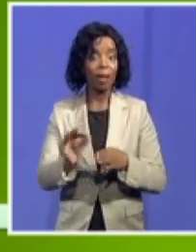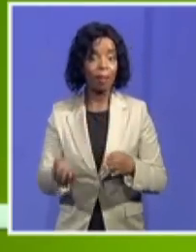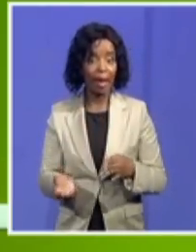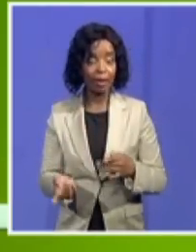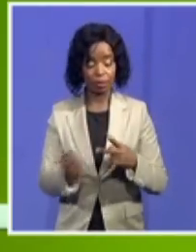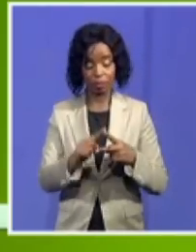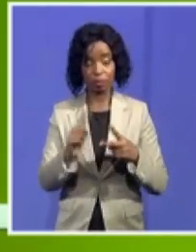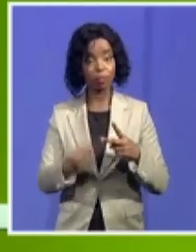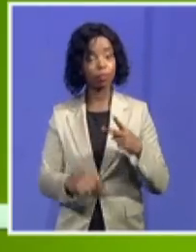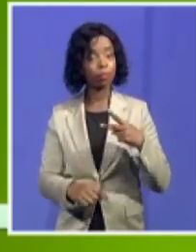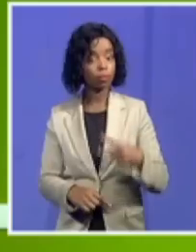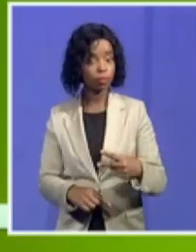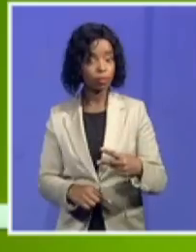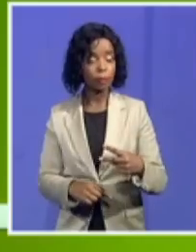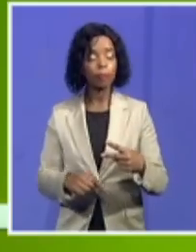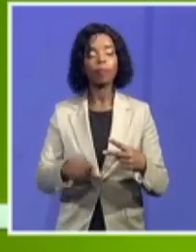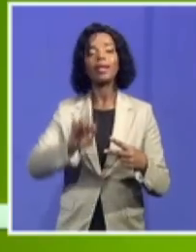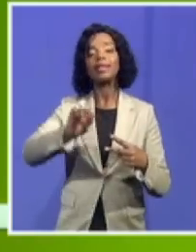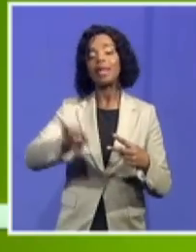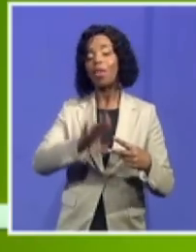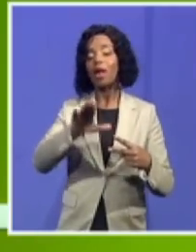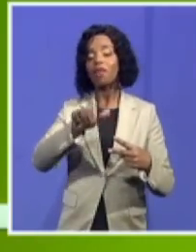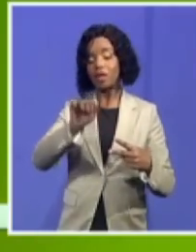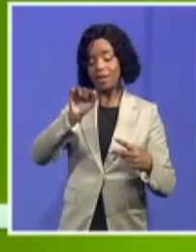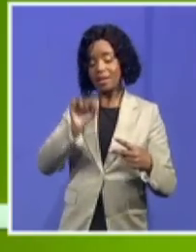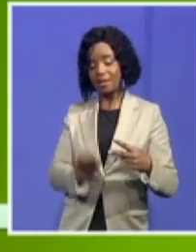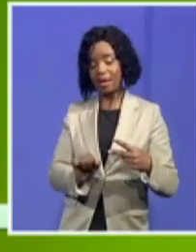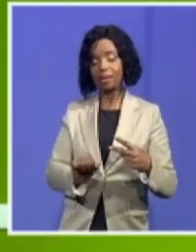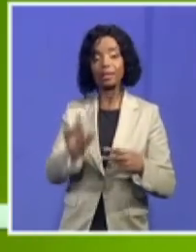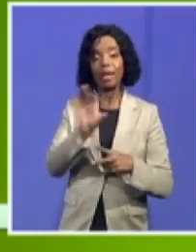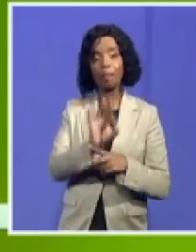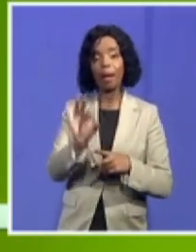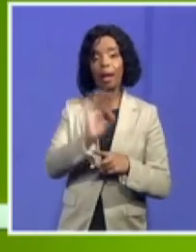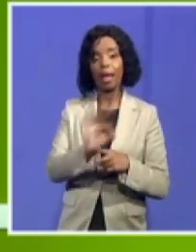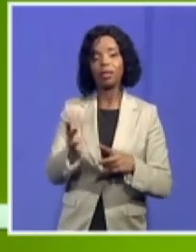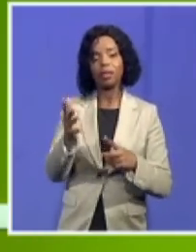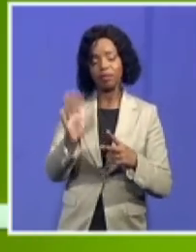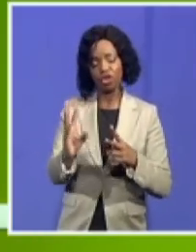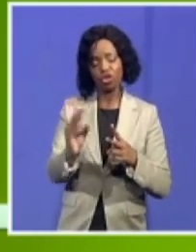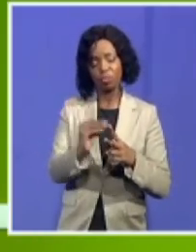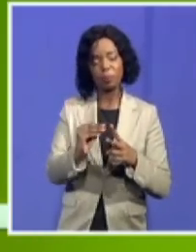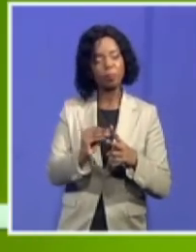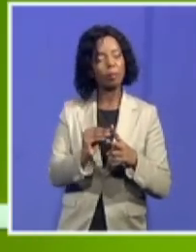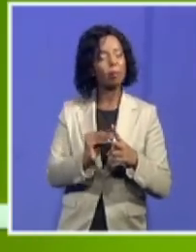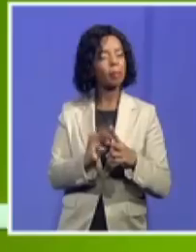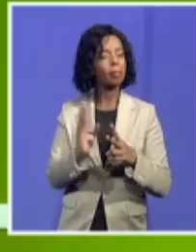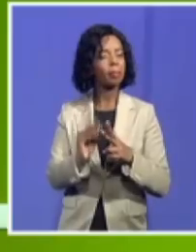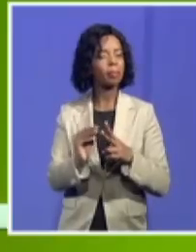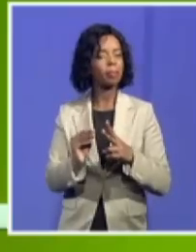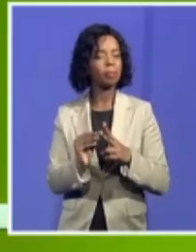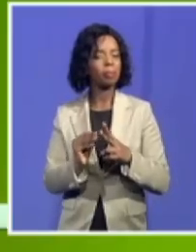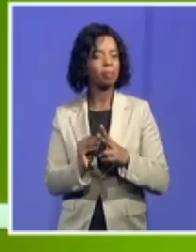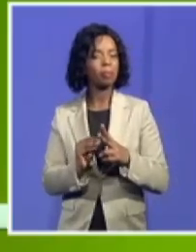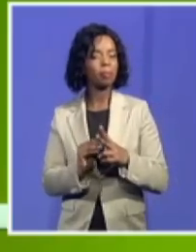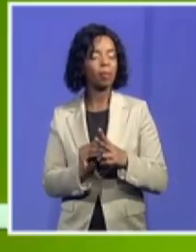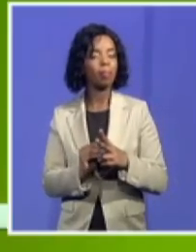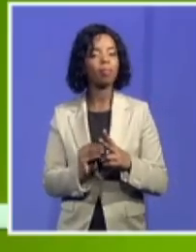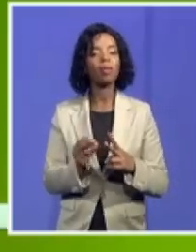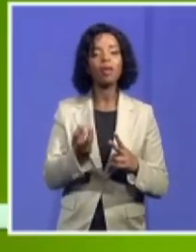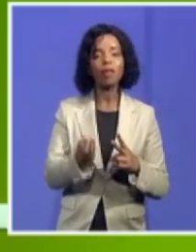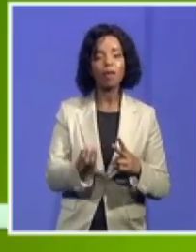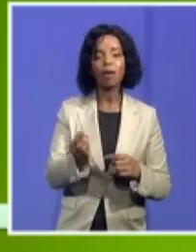South Africa's plans to move to future strategic metals, yes, such as copper, which